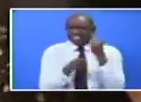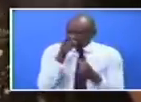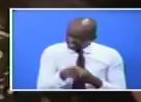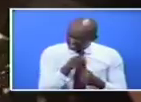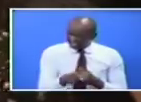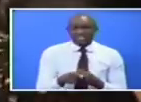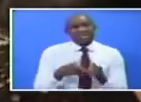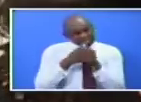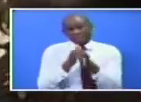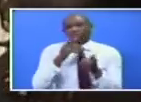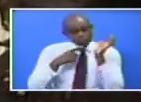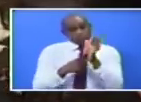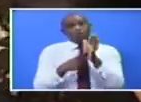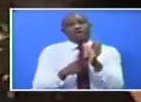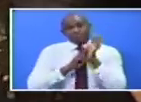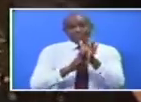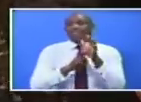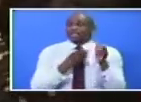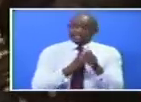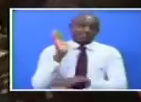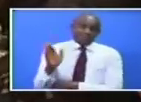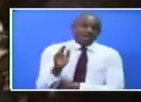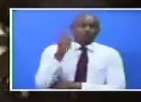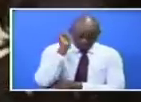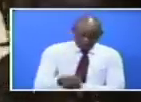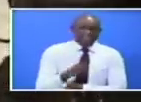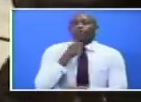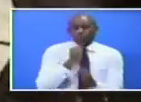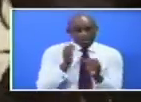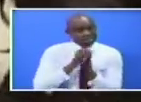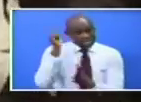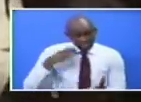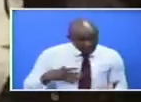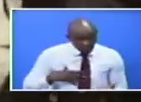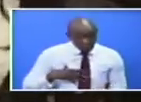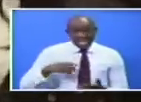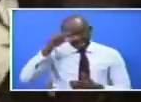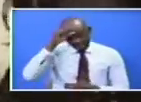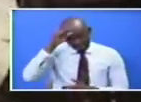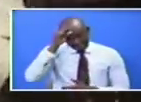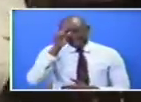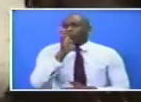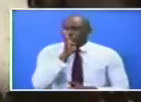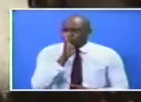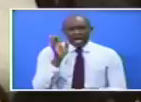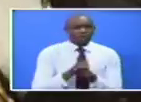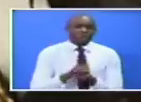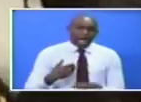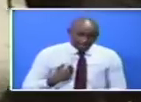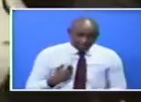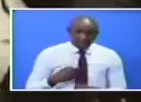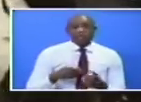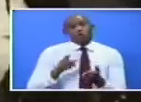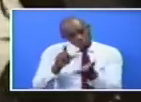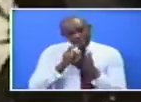bad leadership, right? So we need to actually work with Kenyans. I know that the government is high in debt, and I don't want to focus on